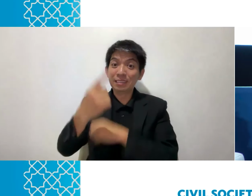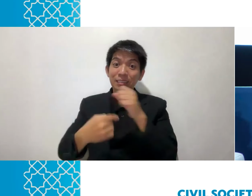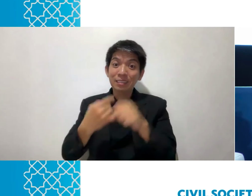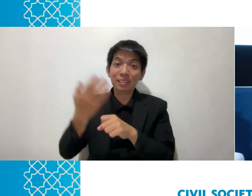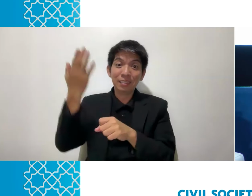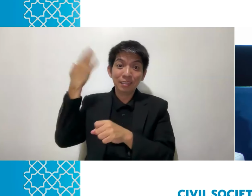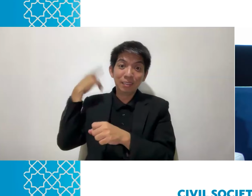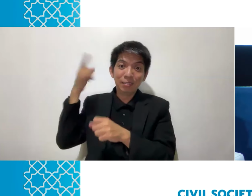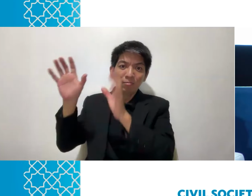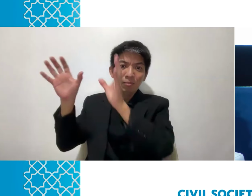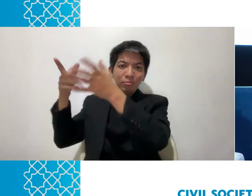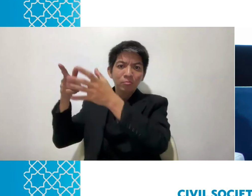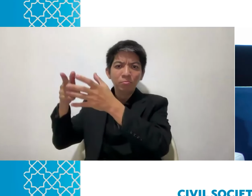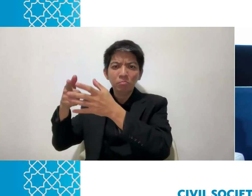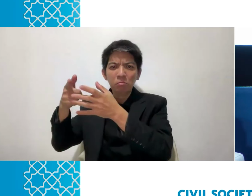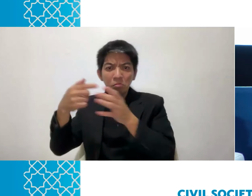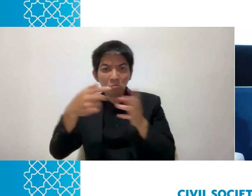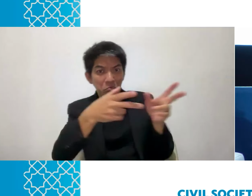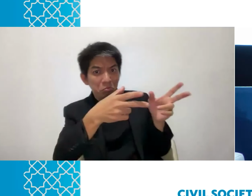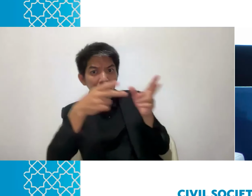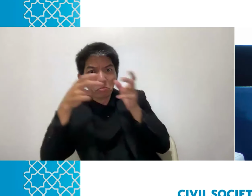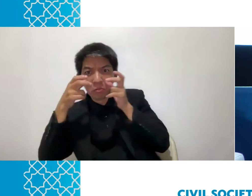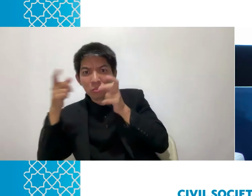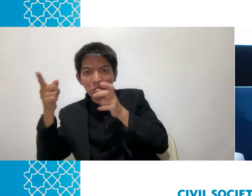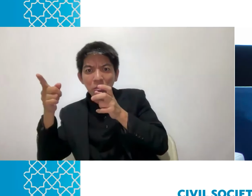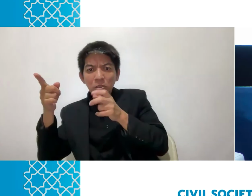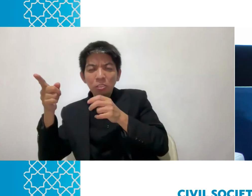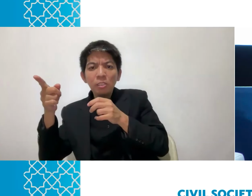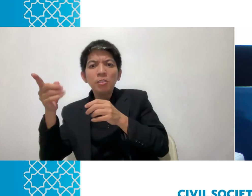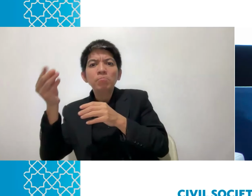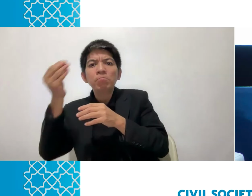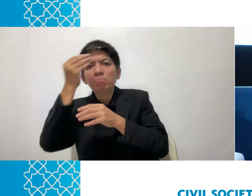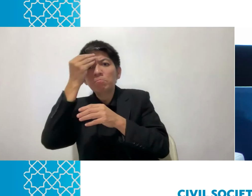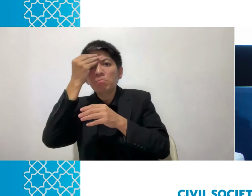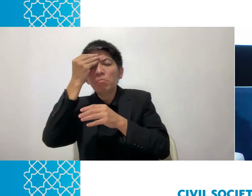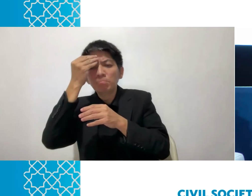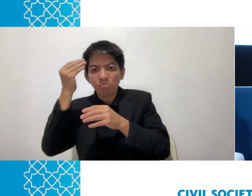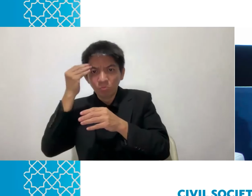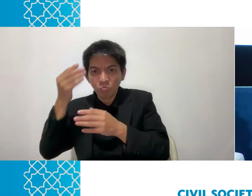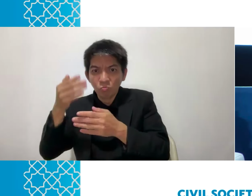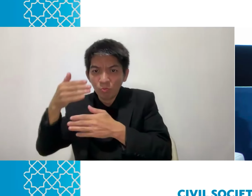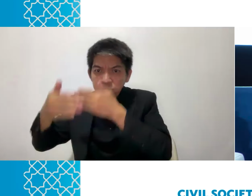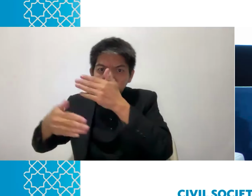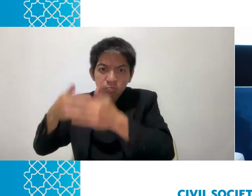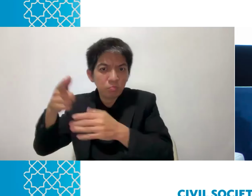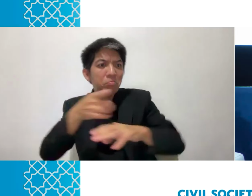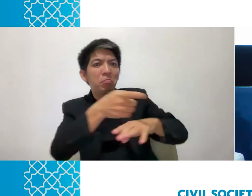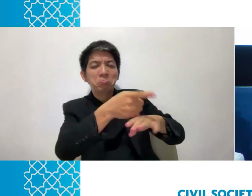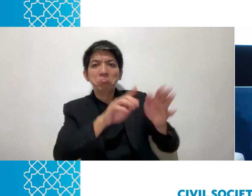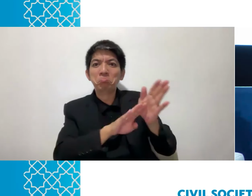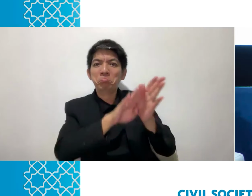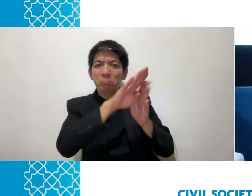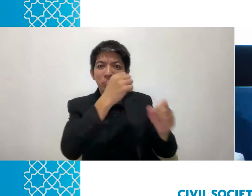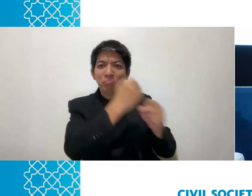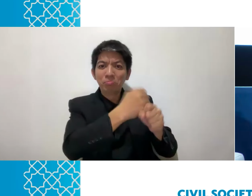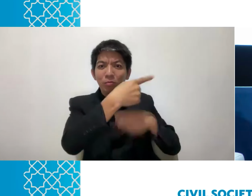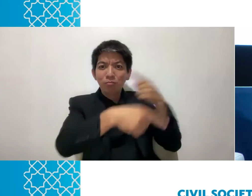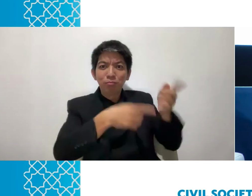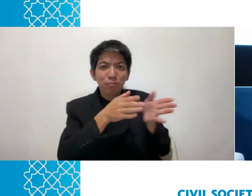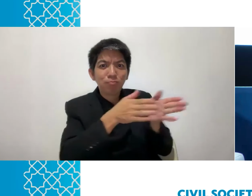improve it the sidewalks in those roads. And then we're planning actually to revisit this